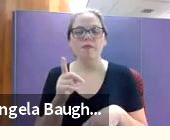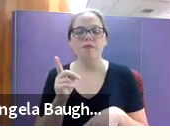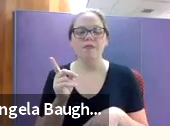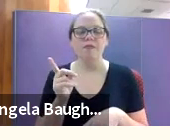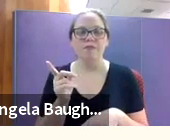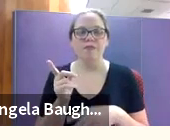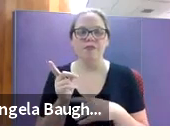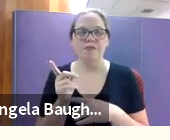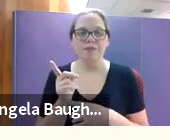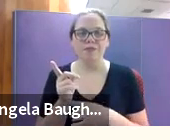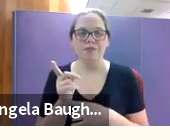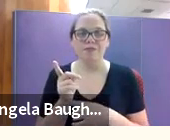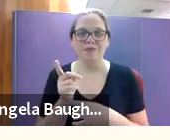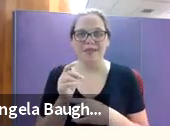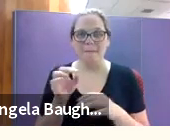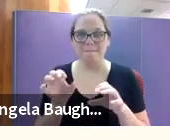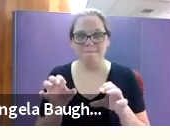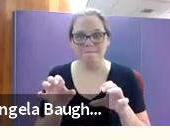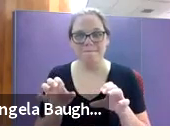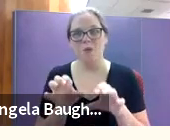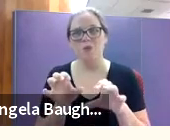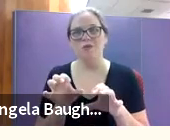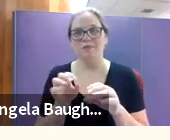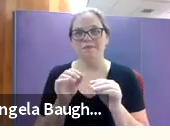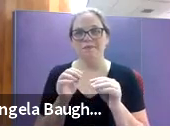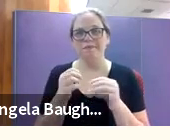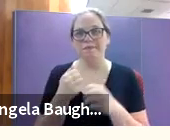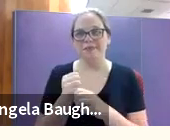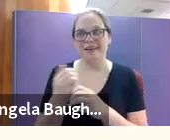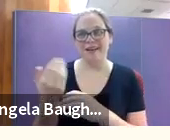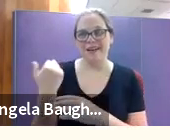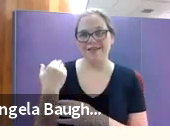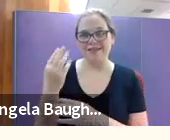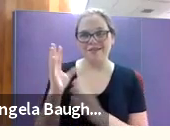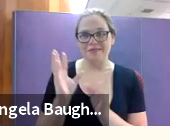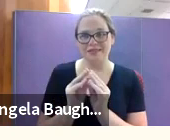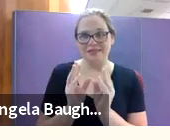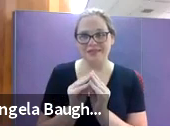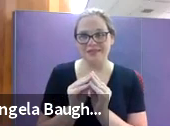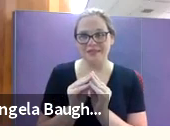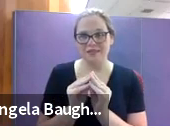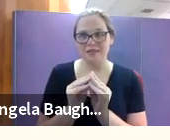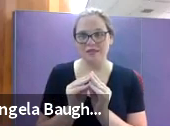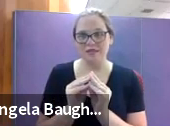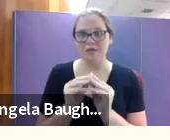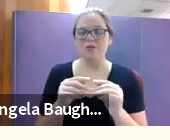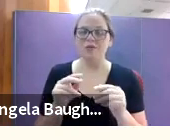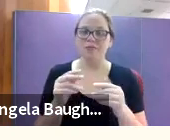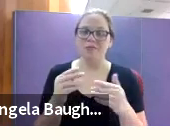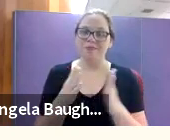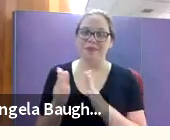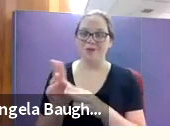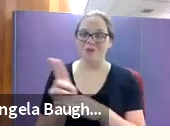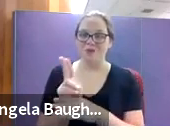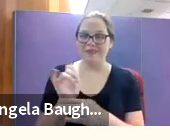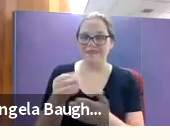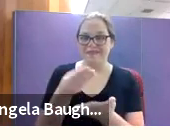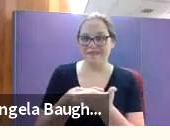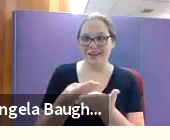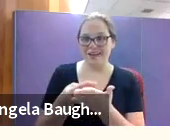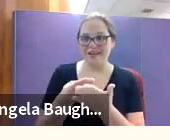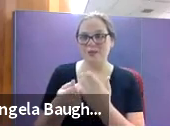the emotion that was made at the last meeting, we were going to use some of these funds to assist